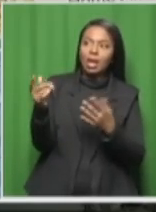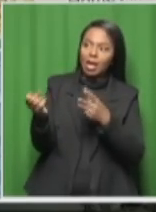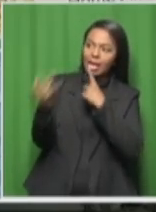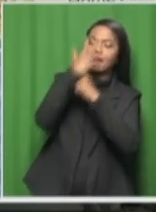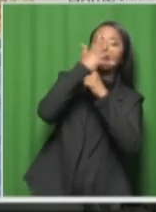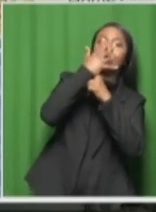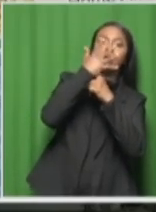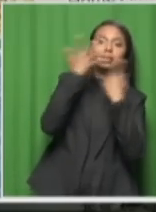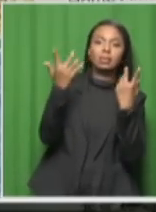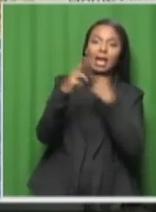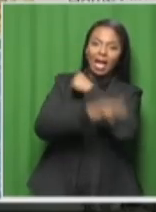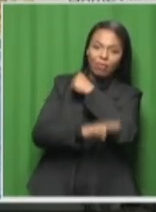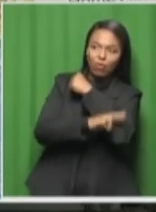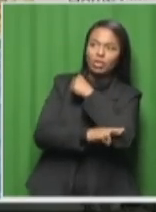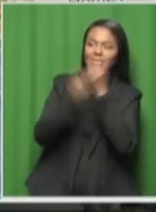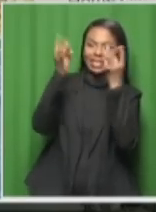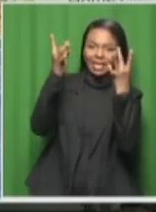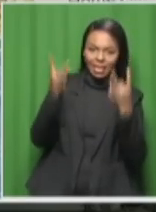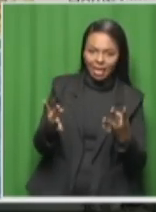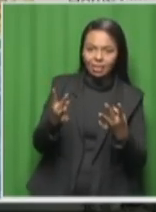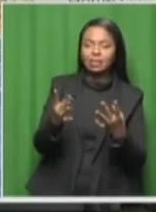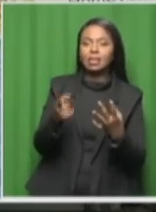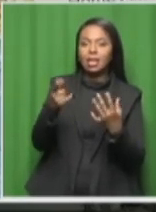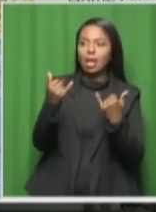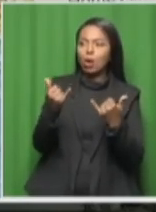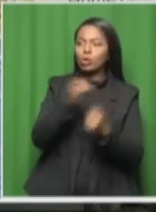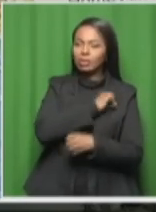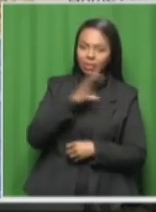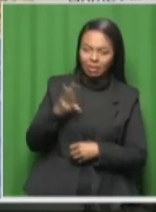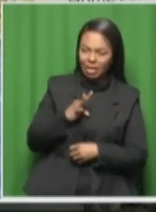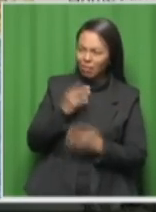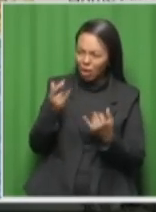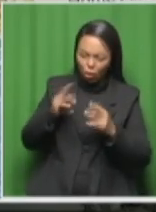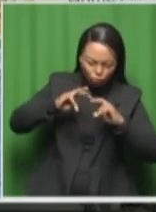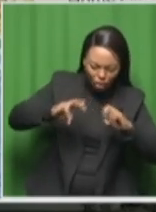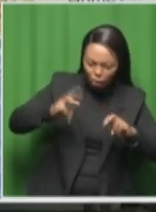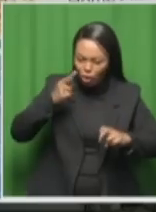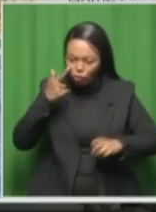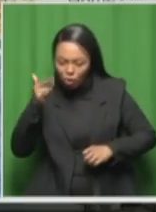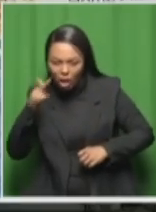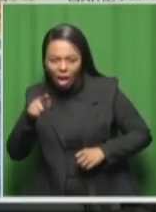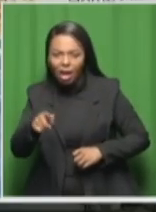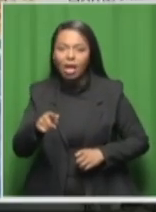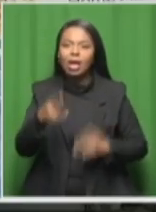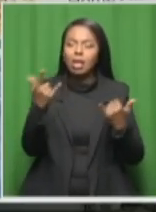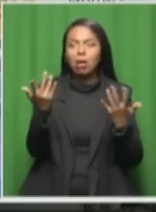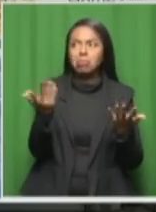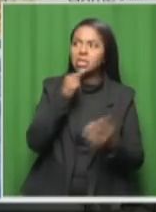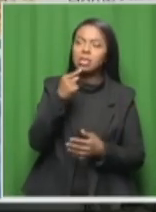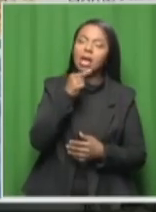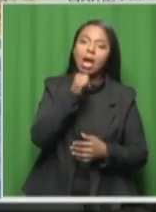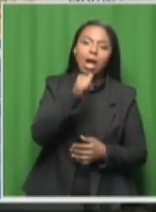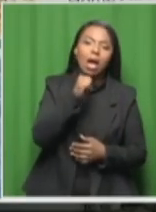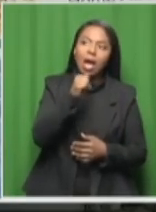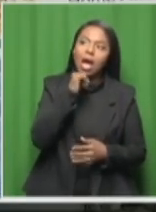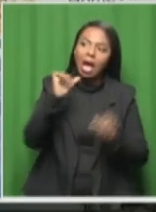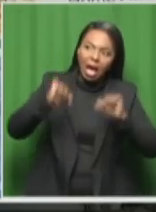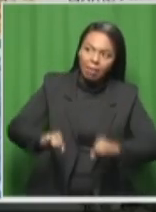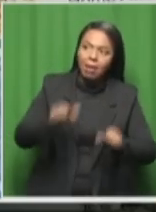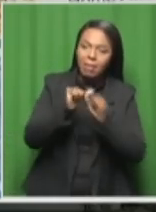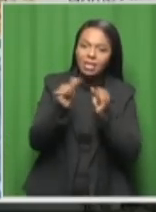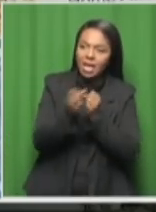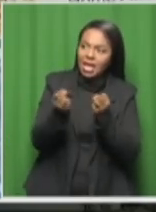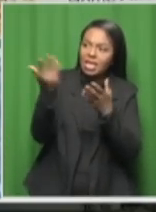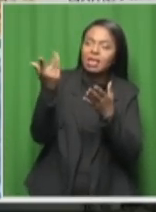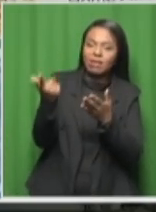refugee status determination officers could not deal with this issue. Then there was an agreement that let's give them a special deal, which